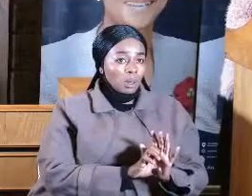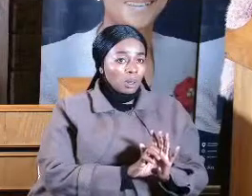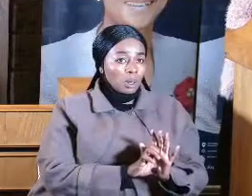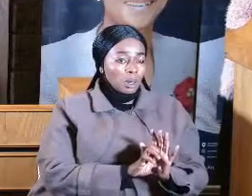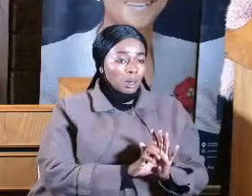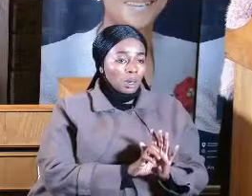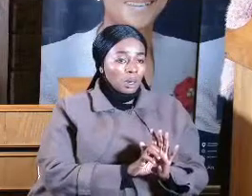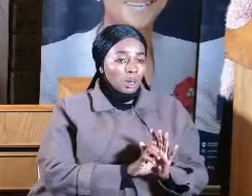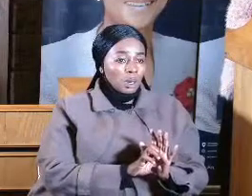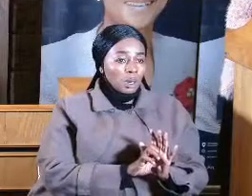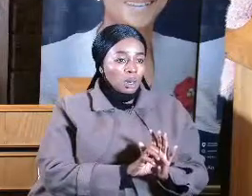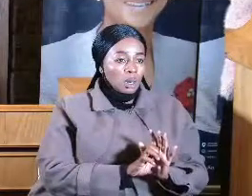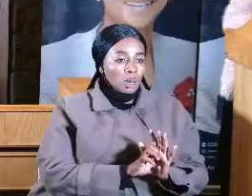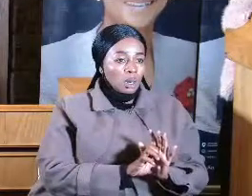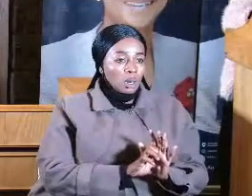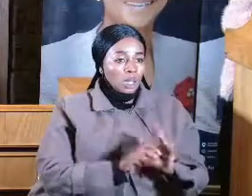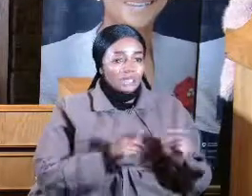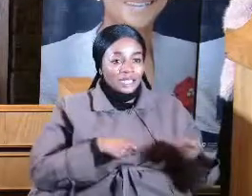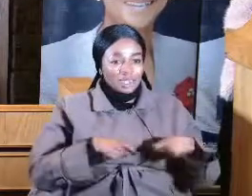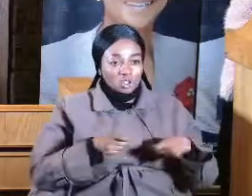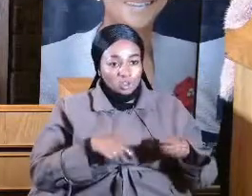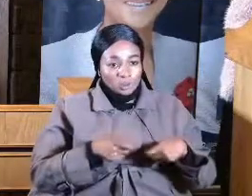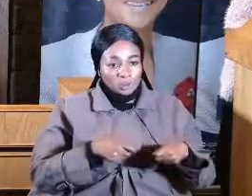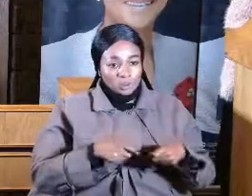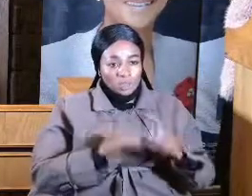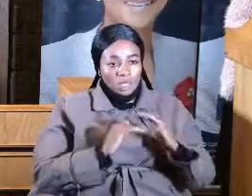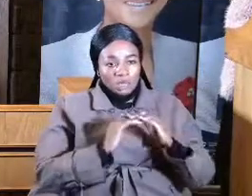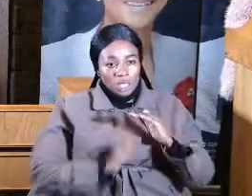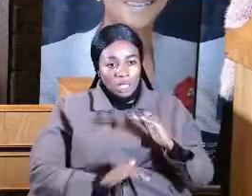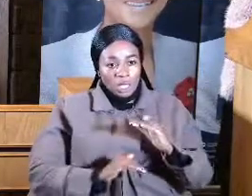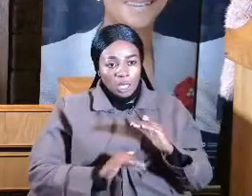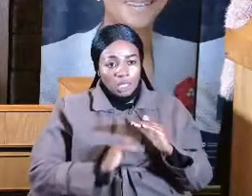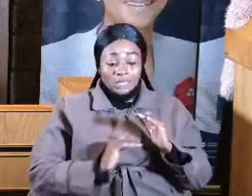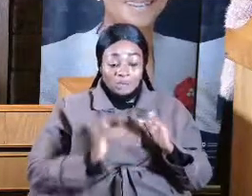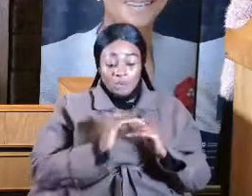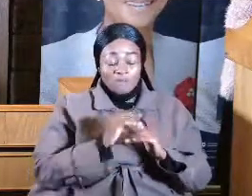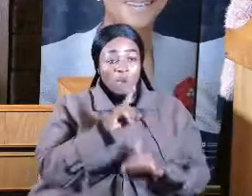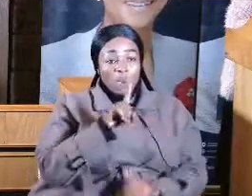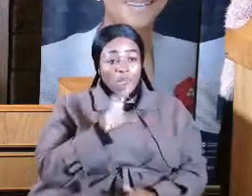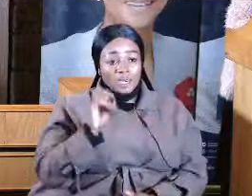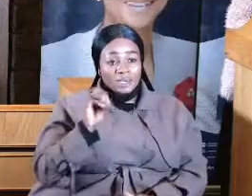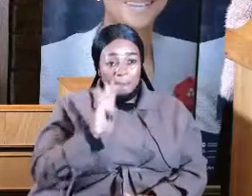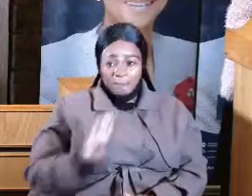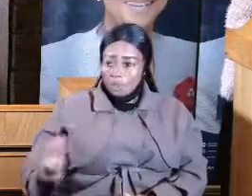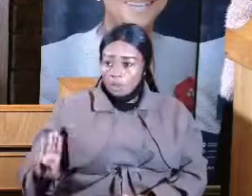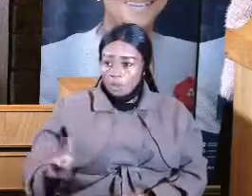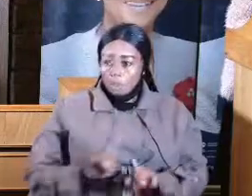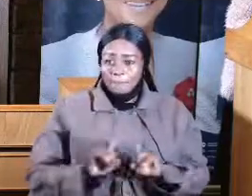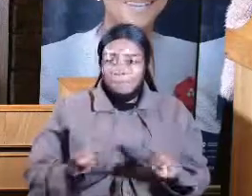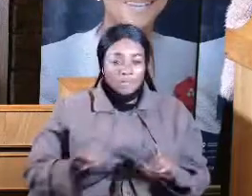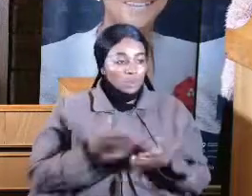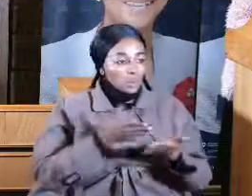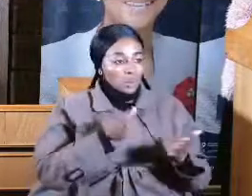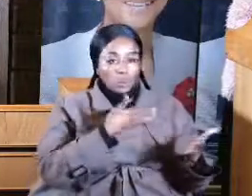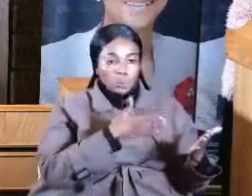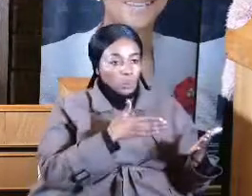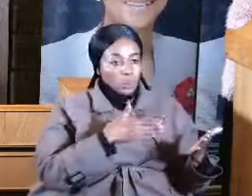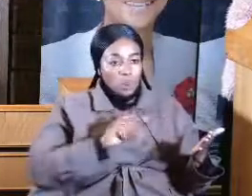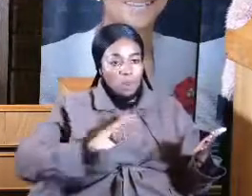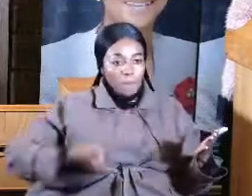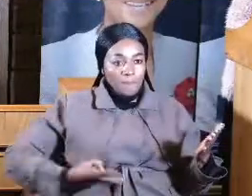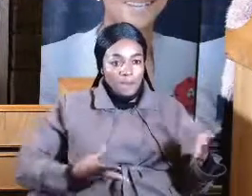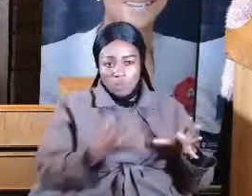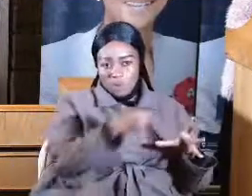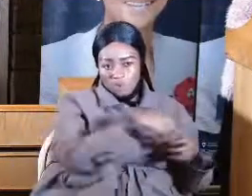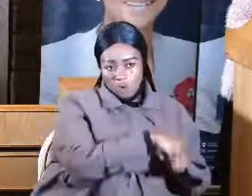and supermarket in the Free State is over 100 billion. But we don't have women who participate or